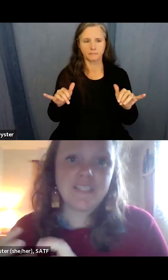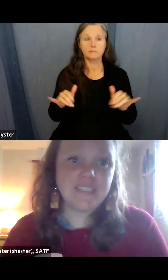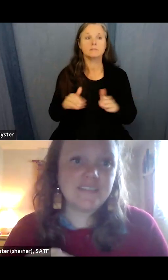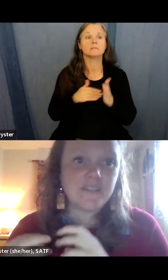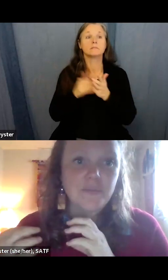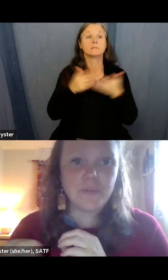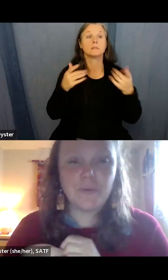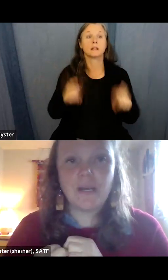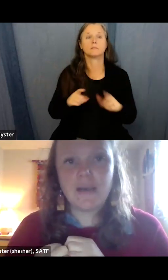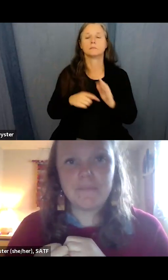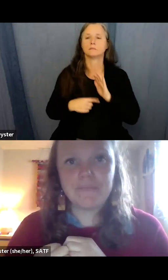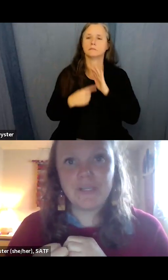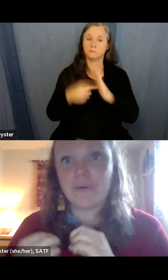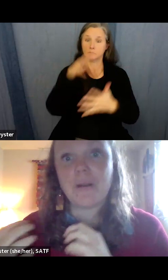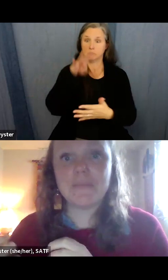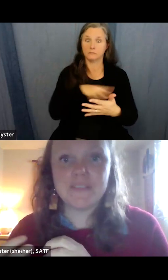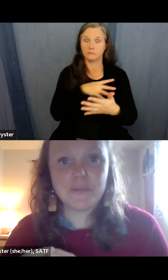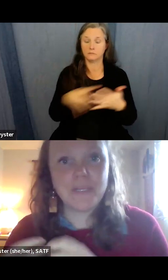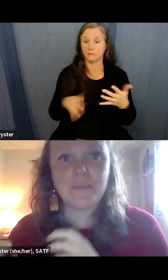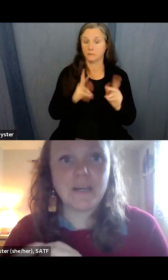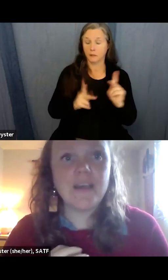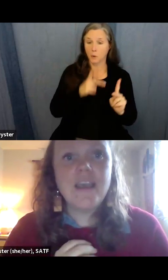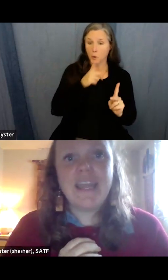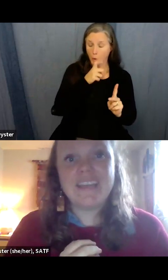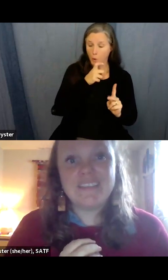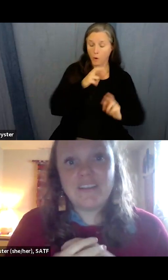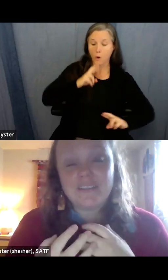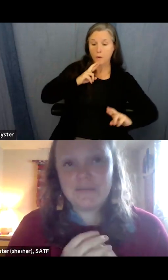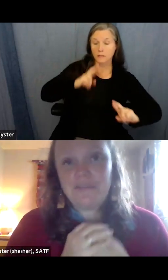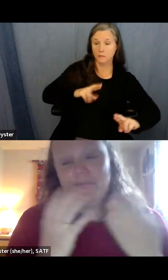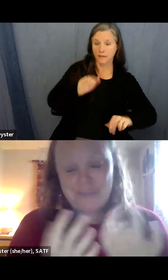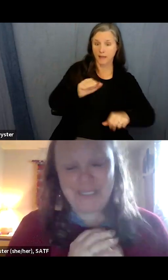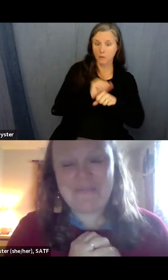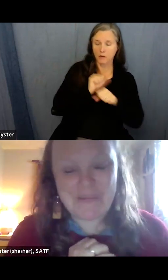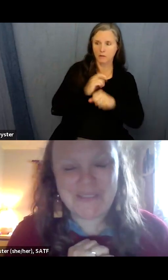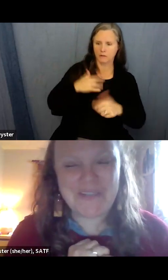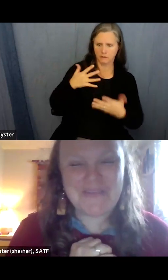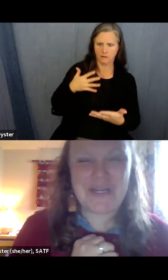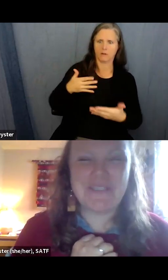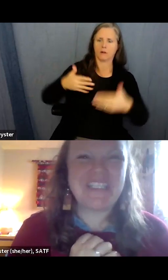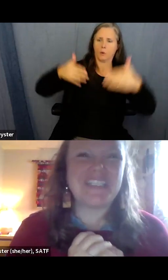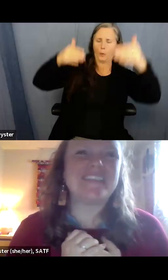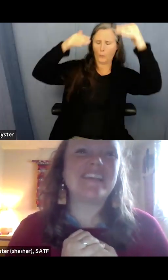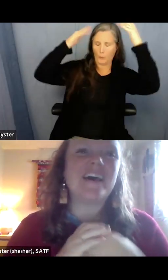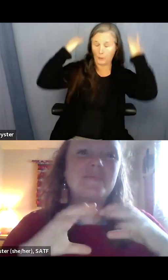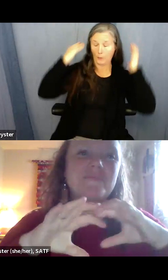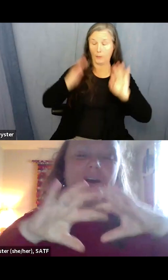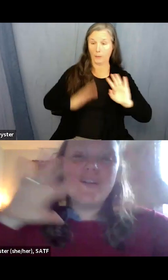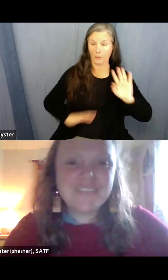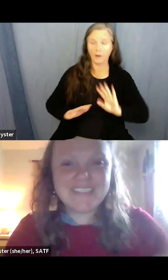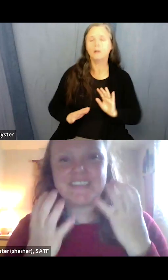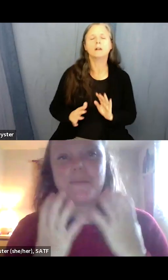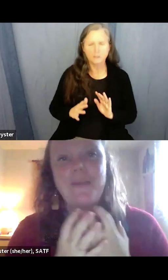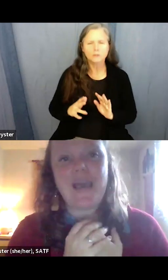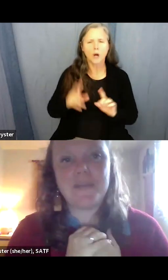tribal advocates through requirements through ICWA, and also just being a member of tribal nations.